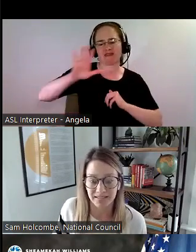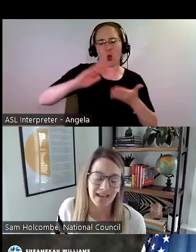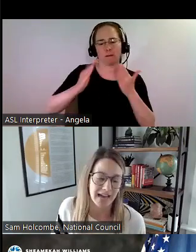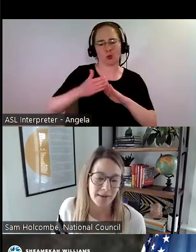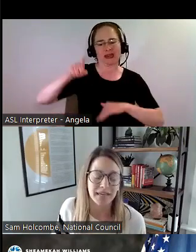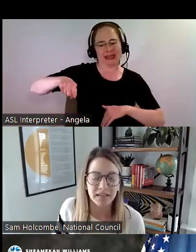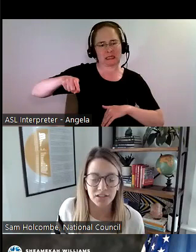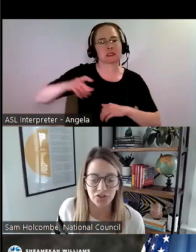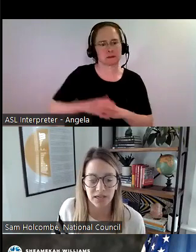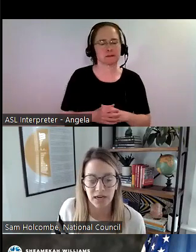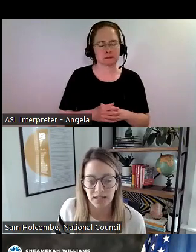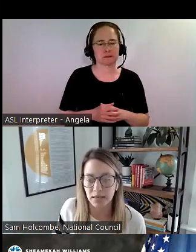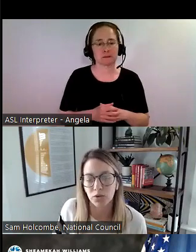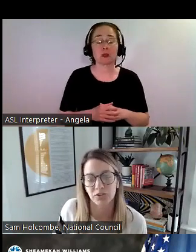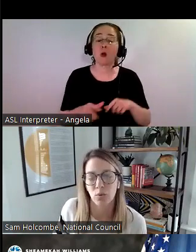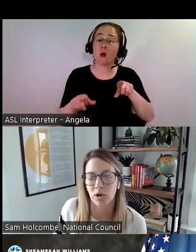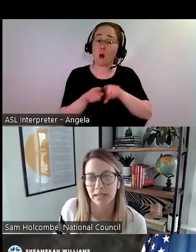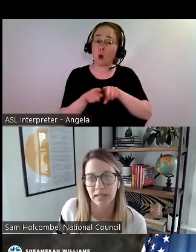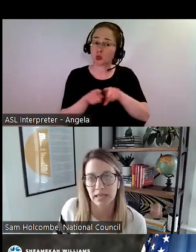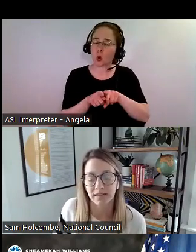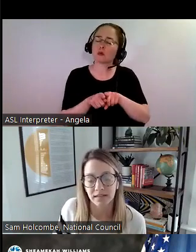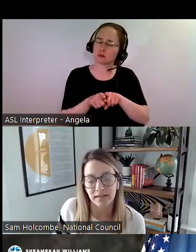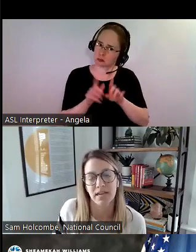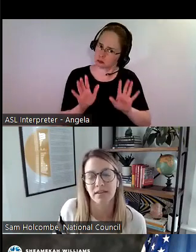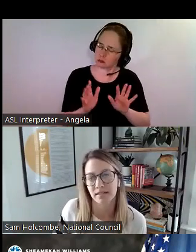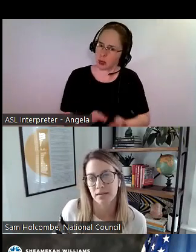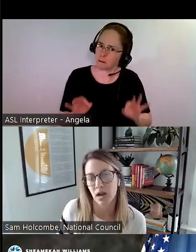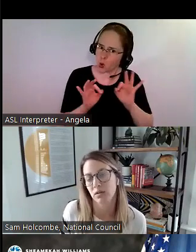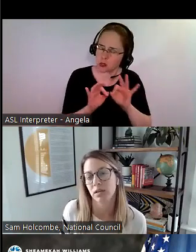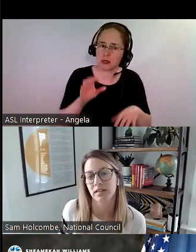community in mind. In addition, and I think most importantly, the